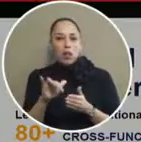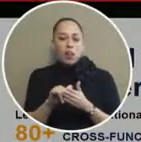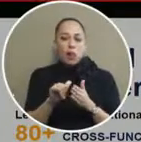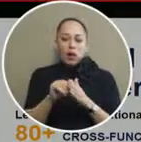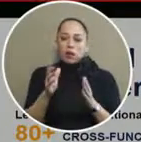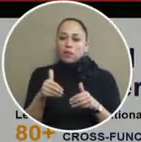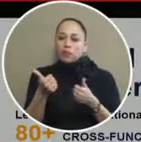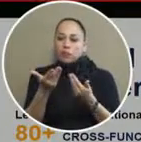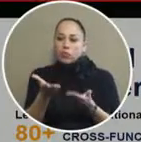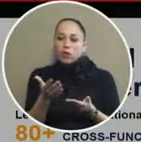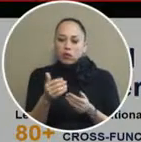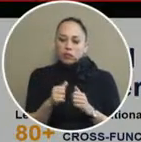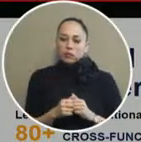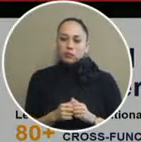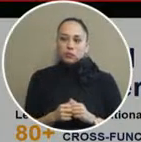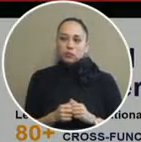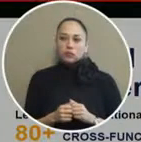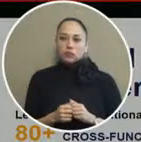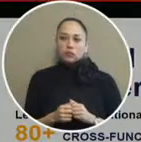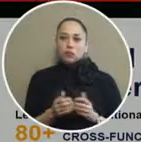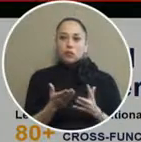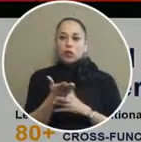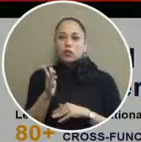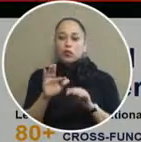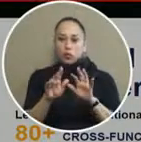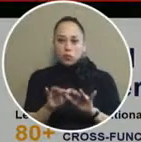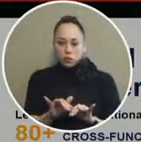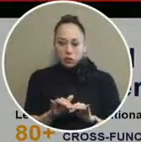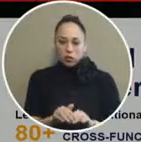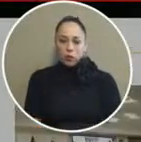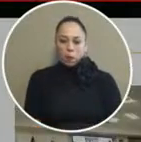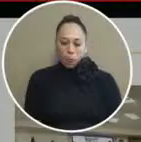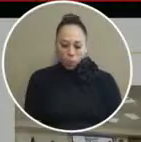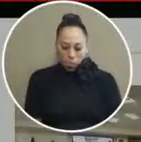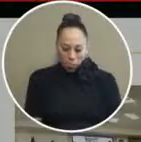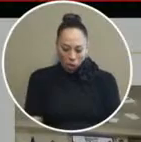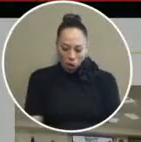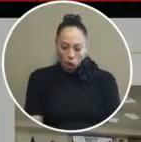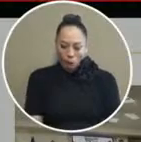also be providing virtually. Next slide, please.